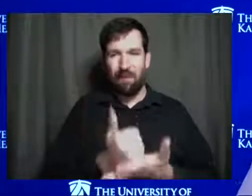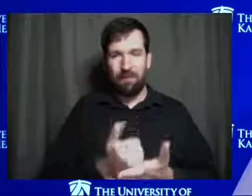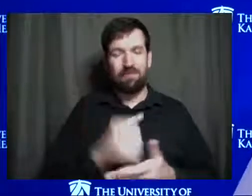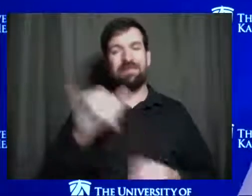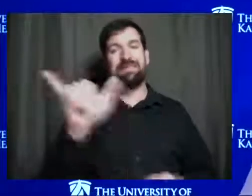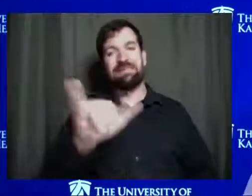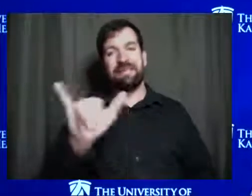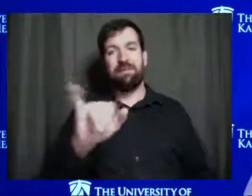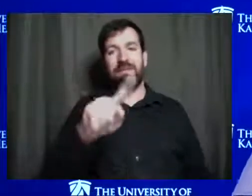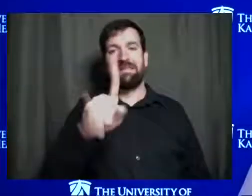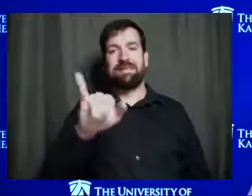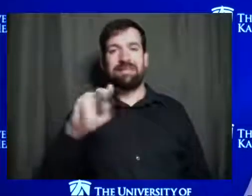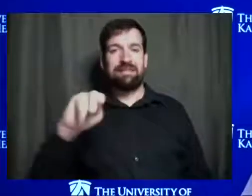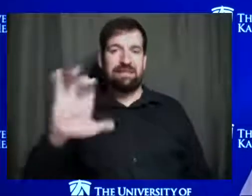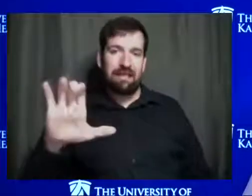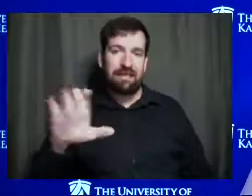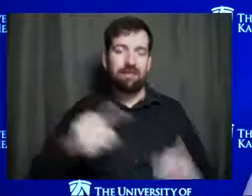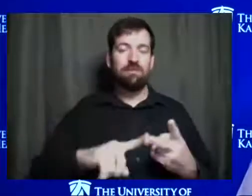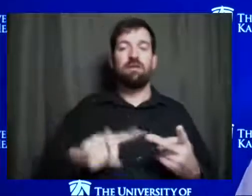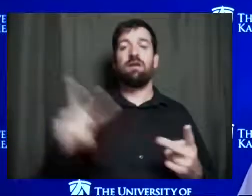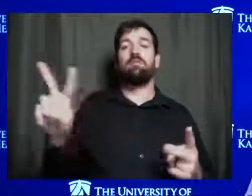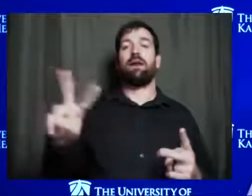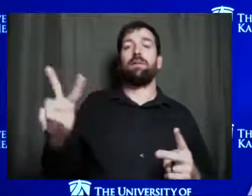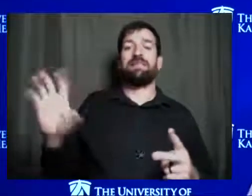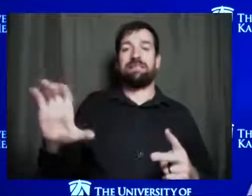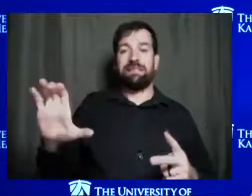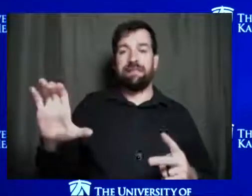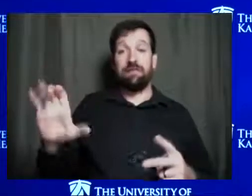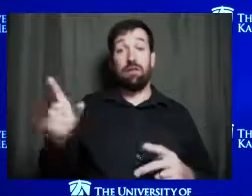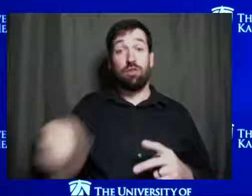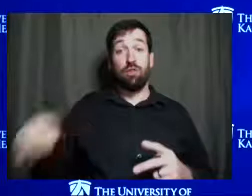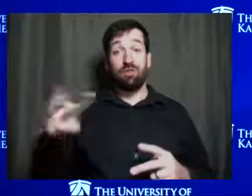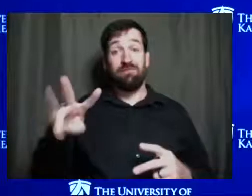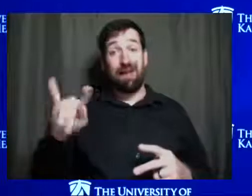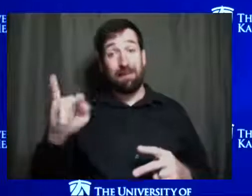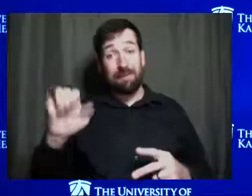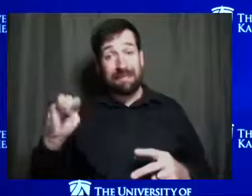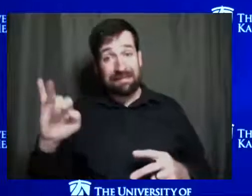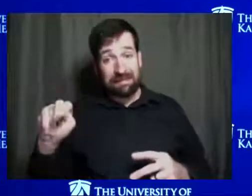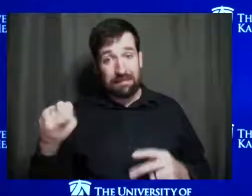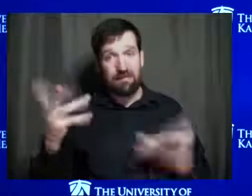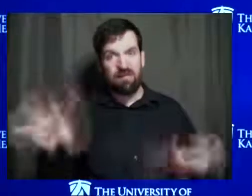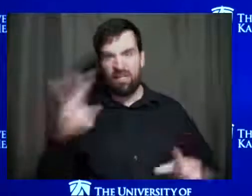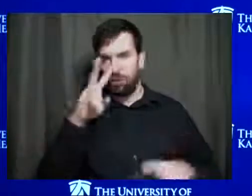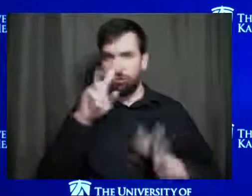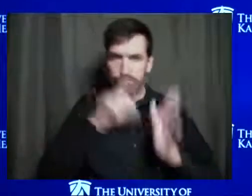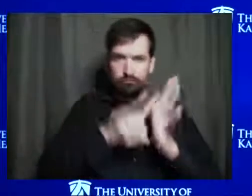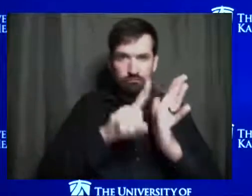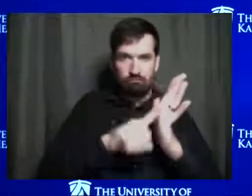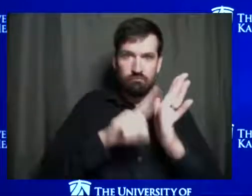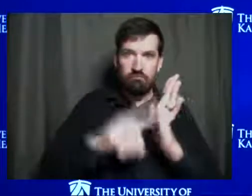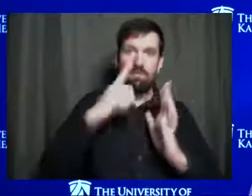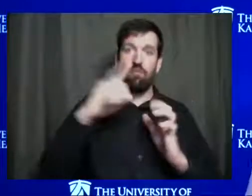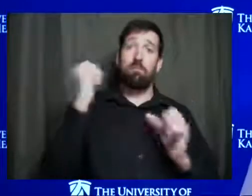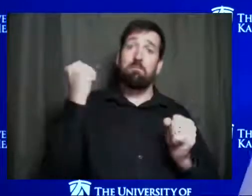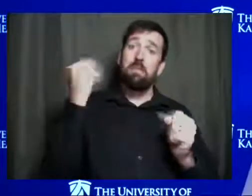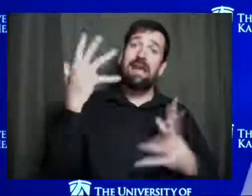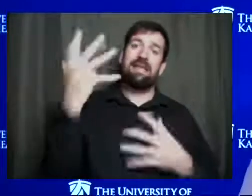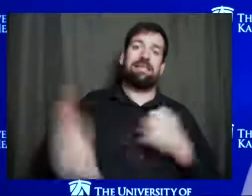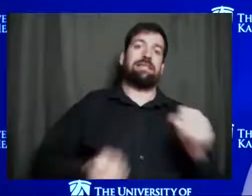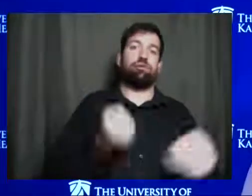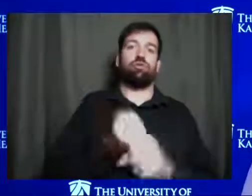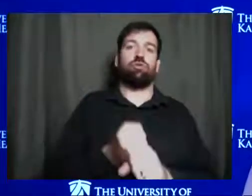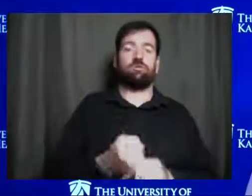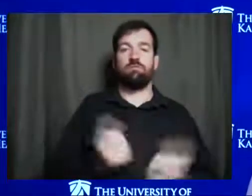C. And really those things and those vitamins have been looked at for decades and decades and never really shown to have